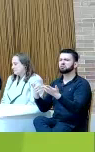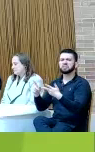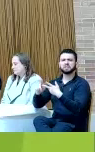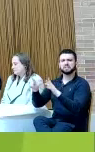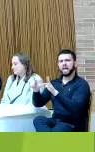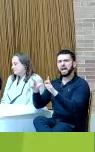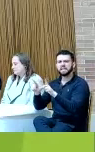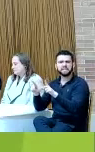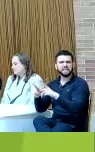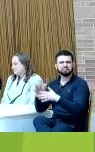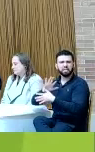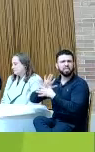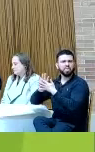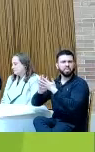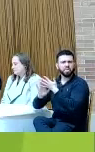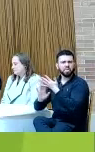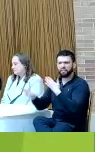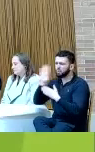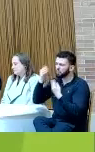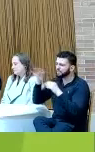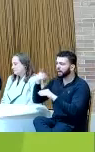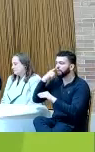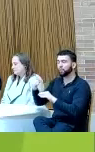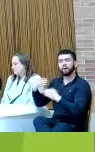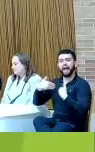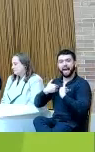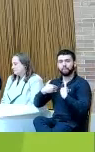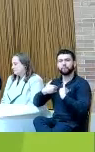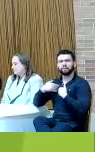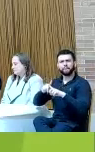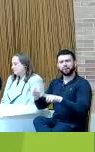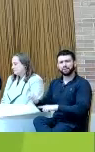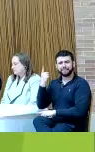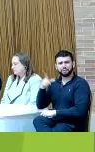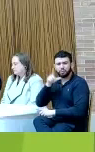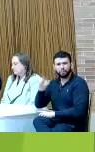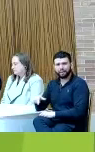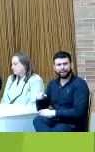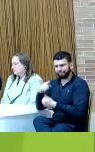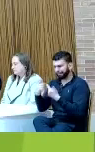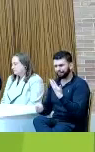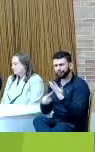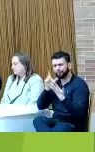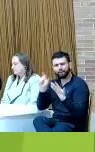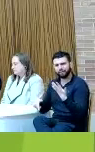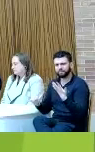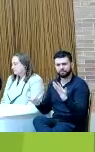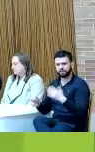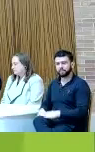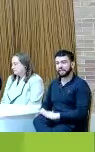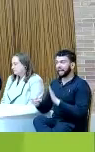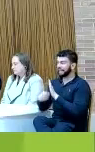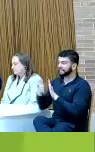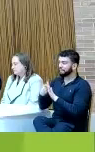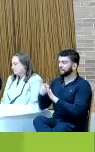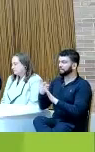license licenses For assistance animals none of this is needed and actually at times some of these companies